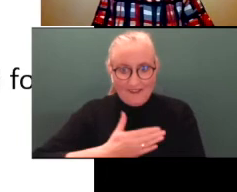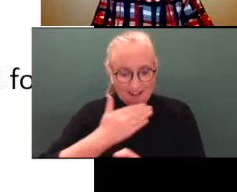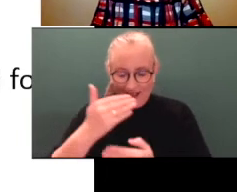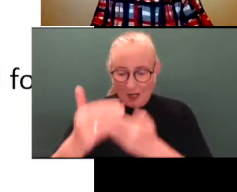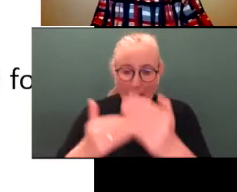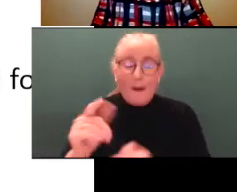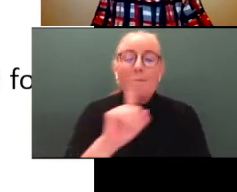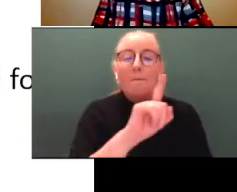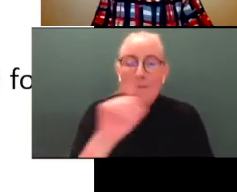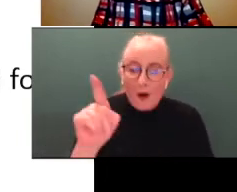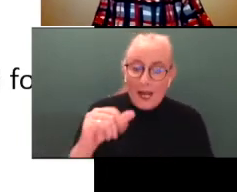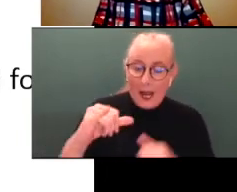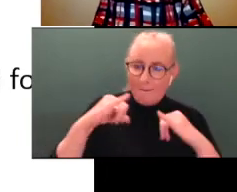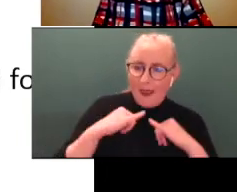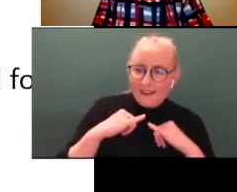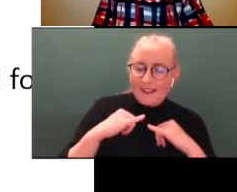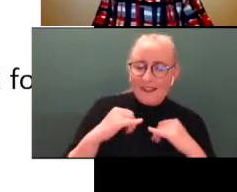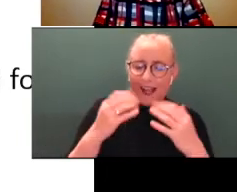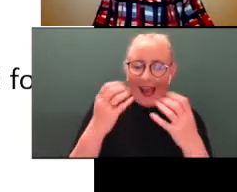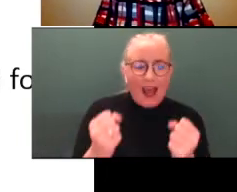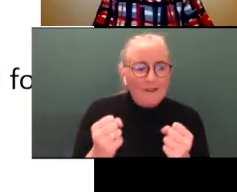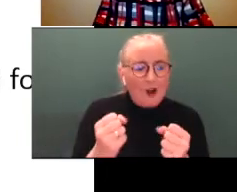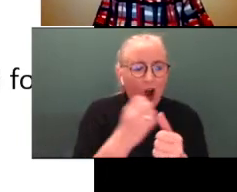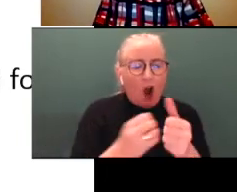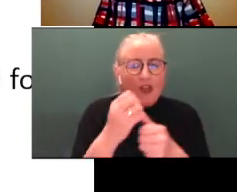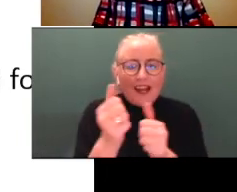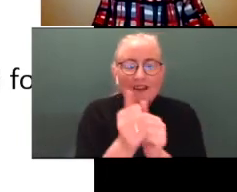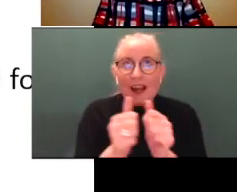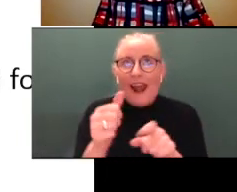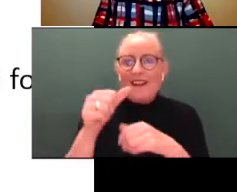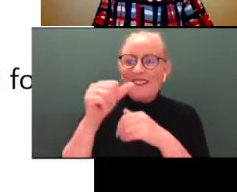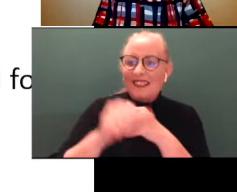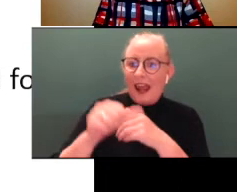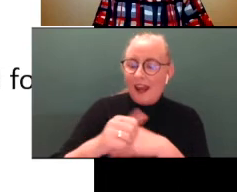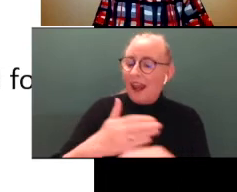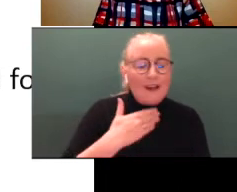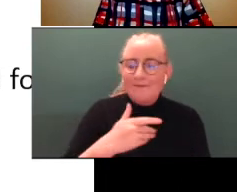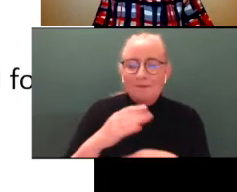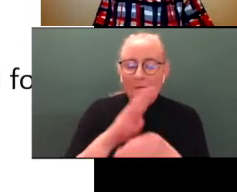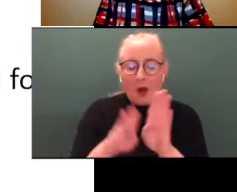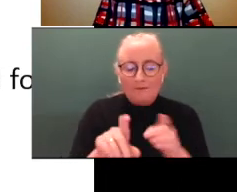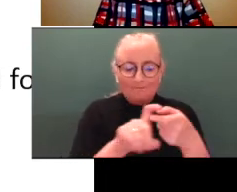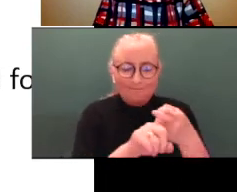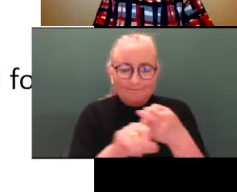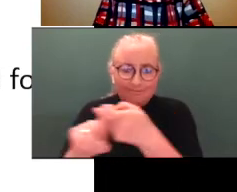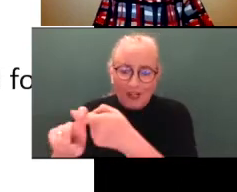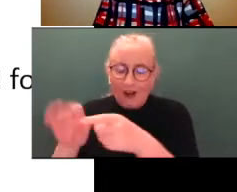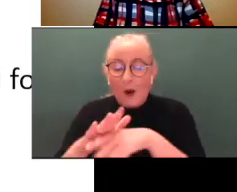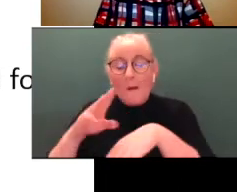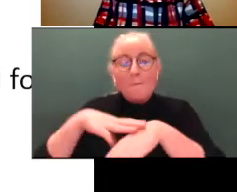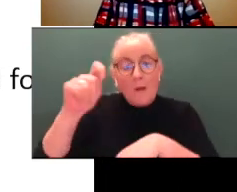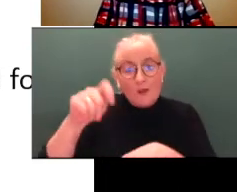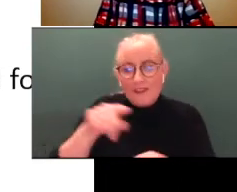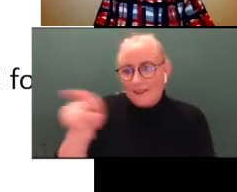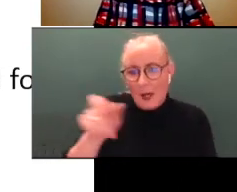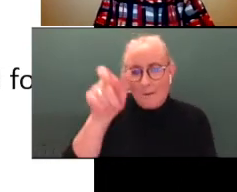However, their ability to undertake instrumental activities of daily living remained static for the majority of participants,